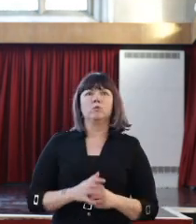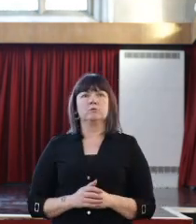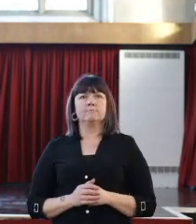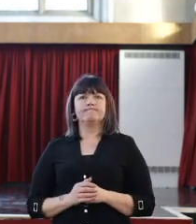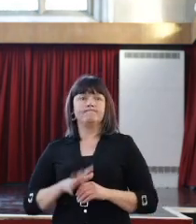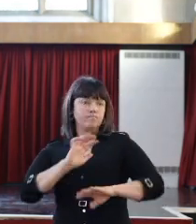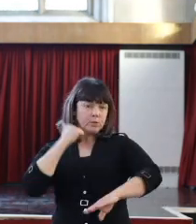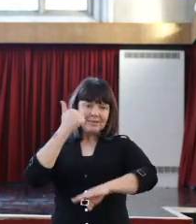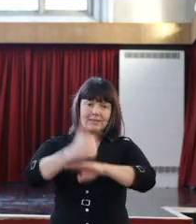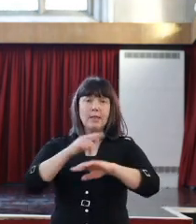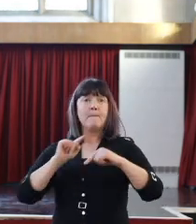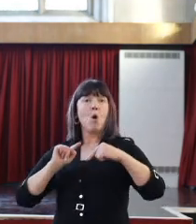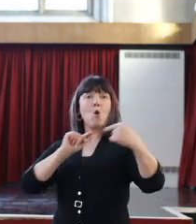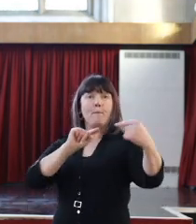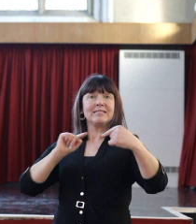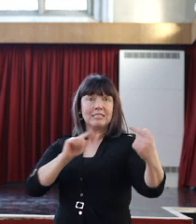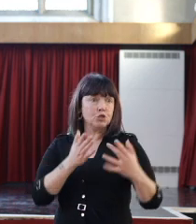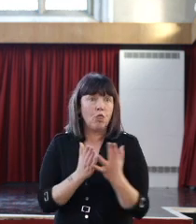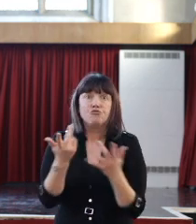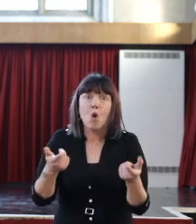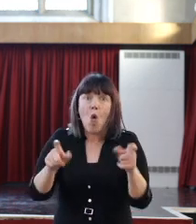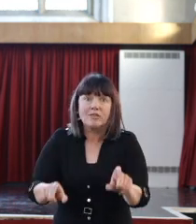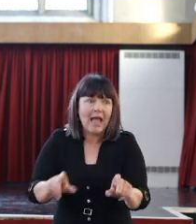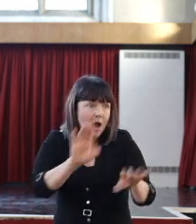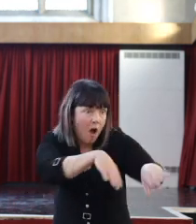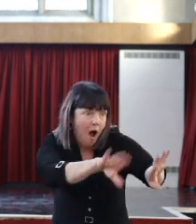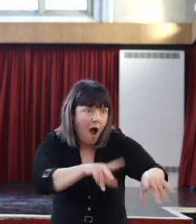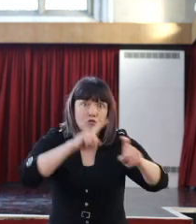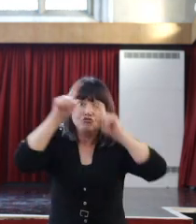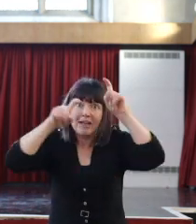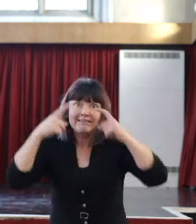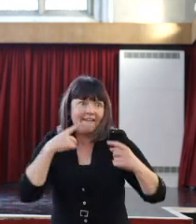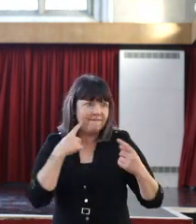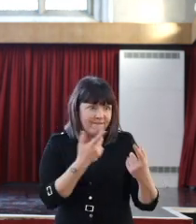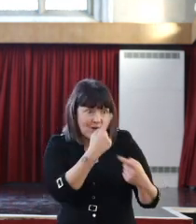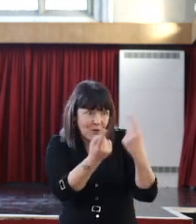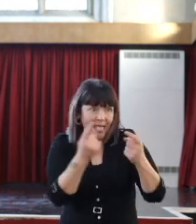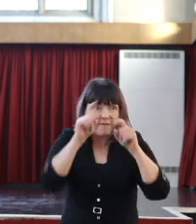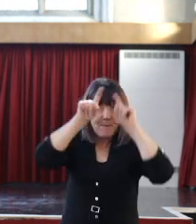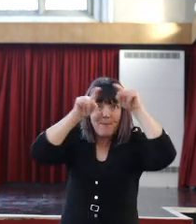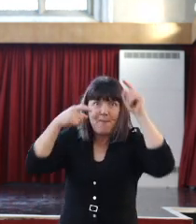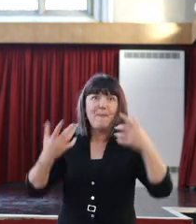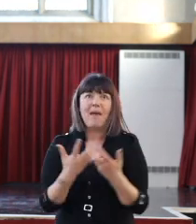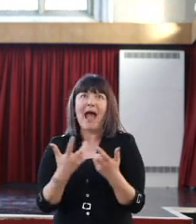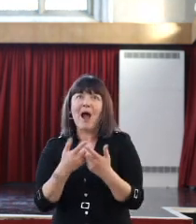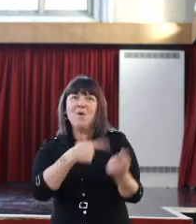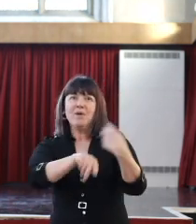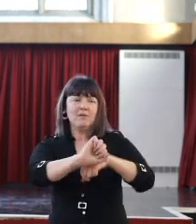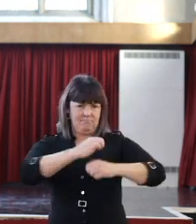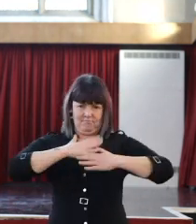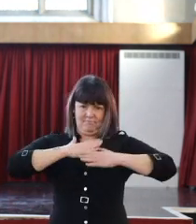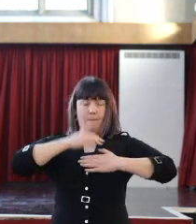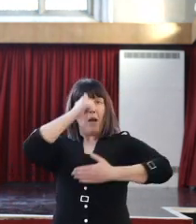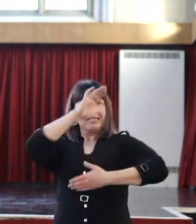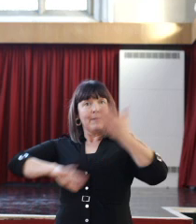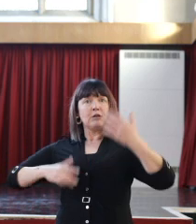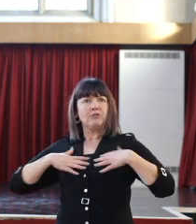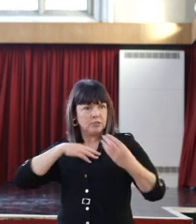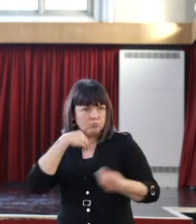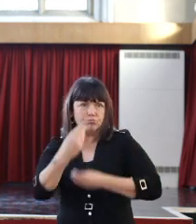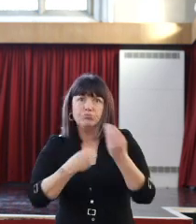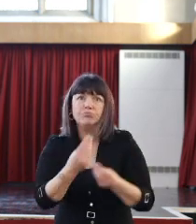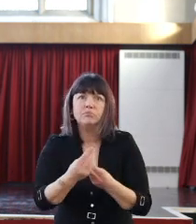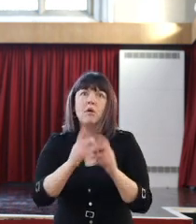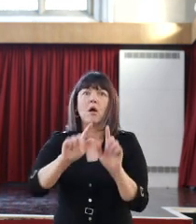to encourage their creativity during the lockdown. We released videos about our own personal experiences working from home. We did